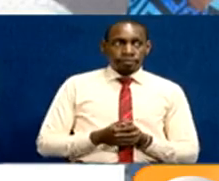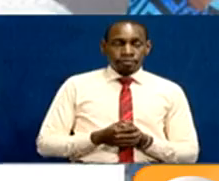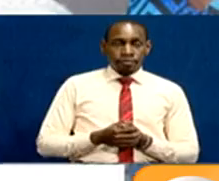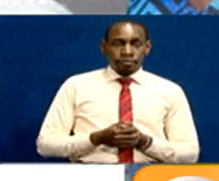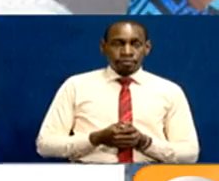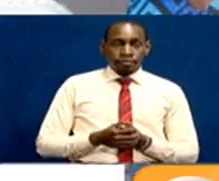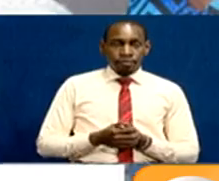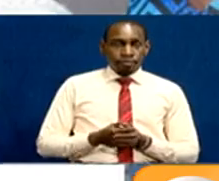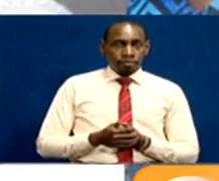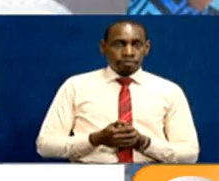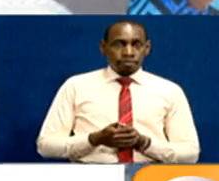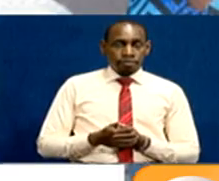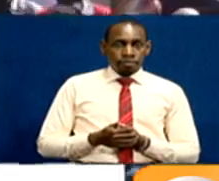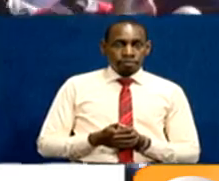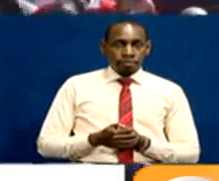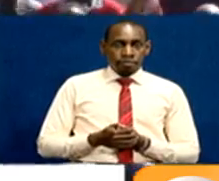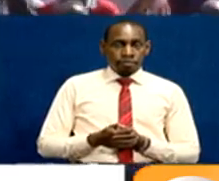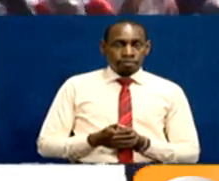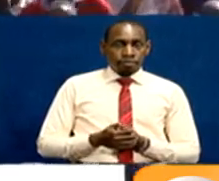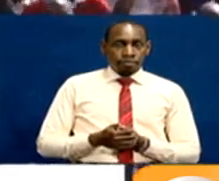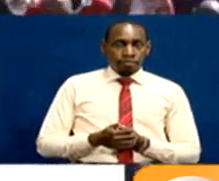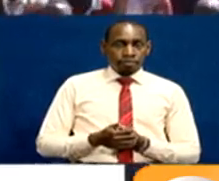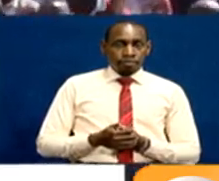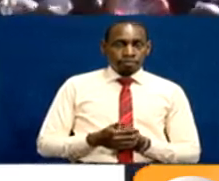Hadi Jangala, and Stewart Matzayo.